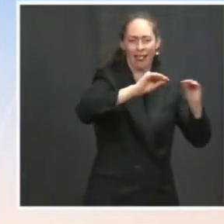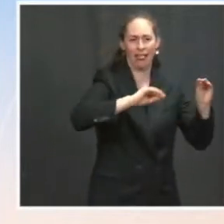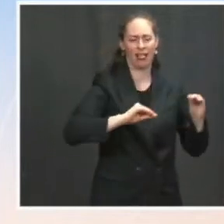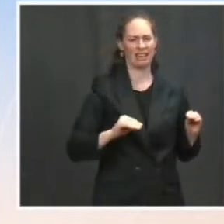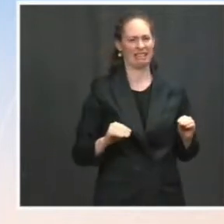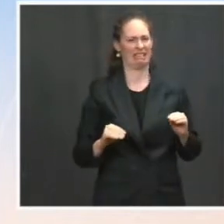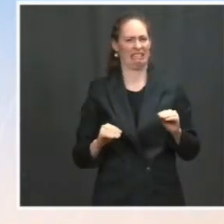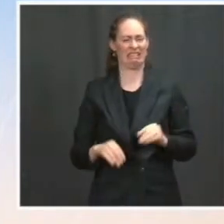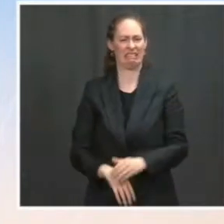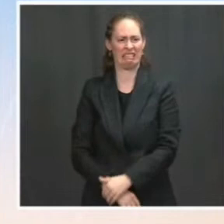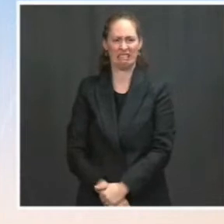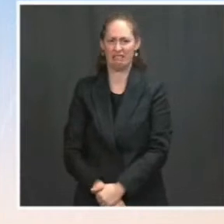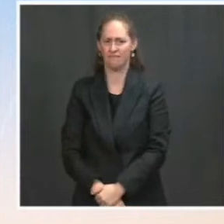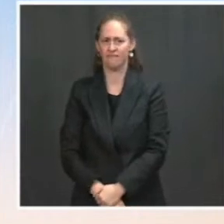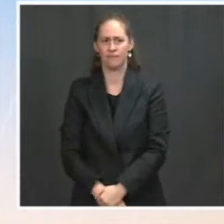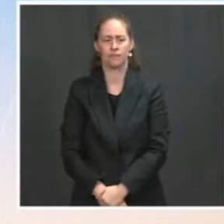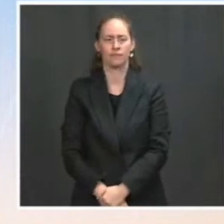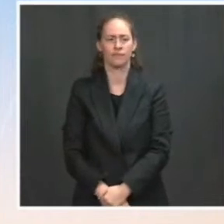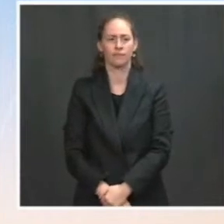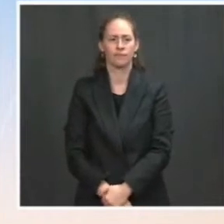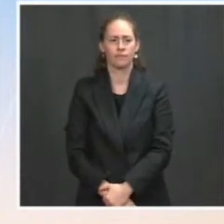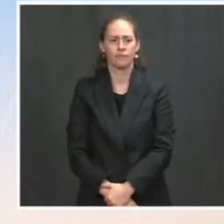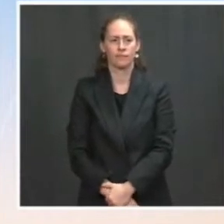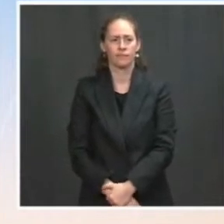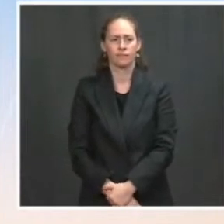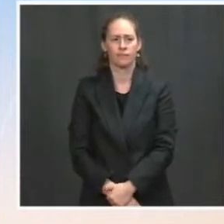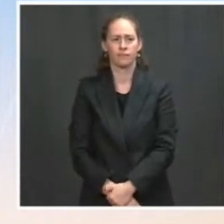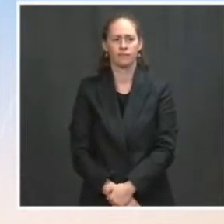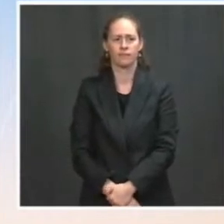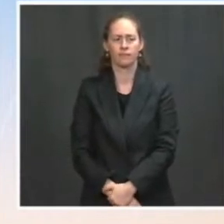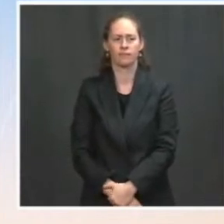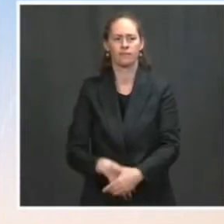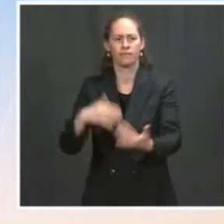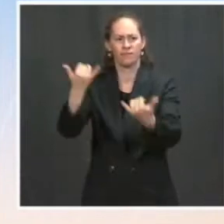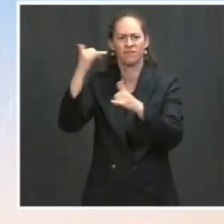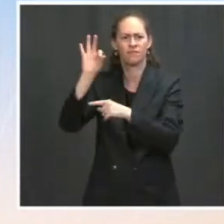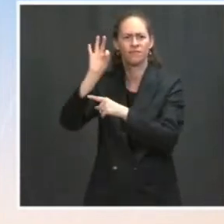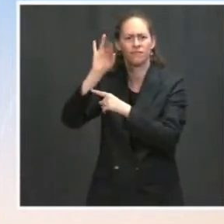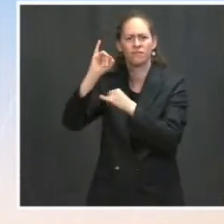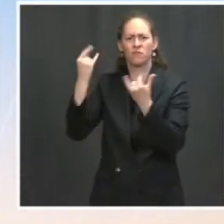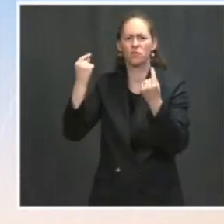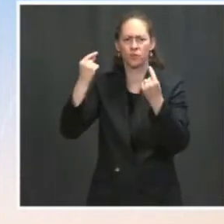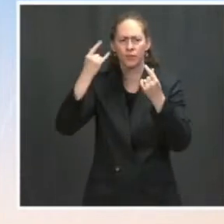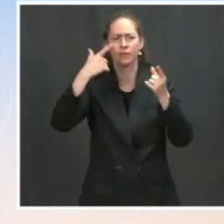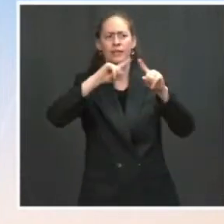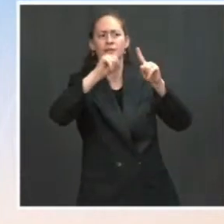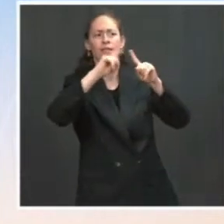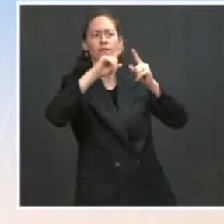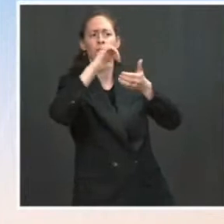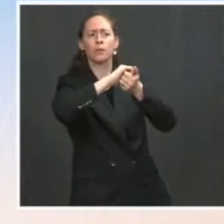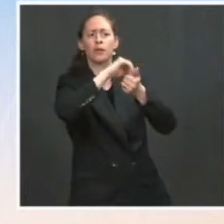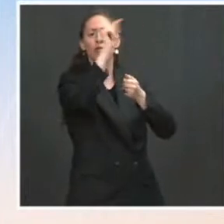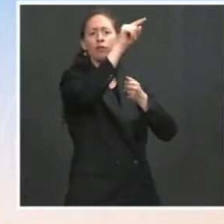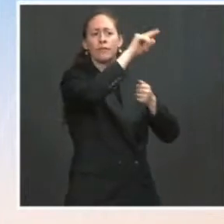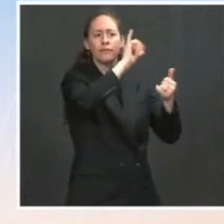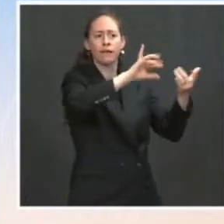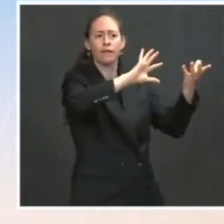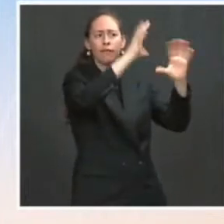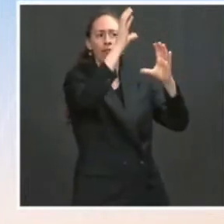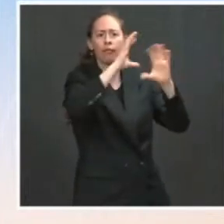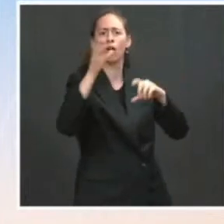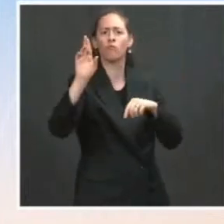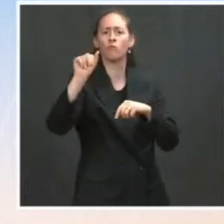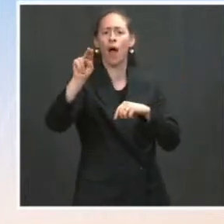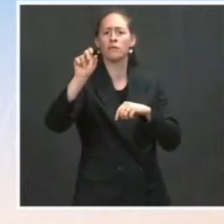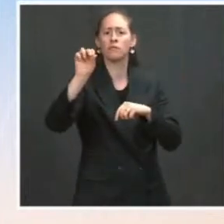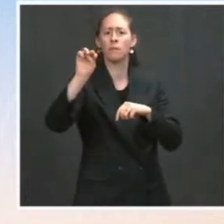ransomware infrastructure. We expect that that will be a continued focus area to make it far more difficult for these actors to prey on their victims. And